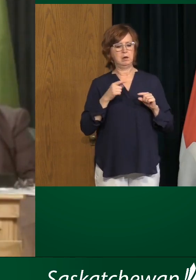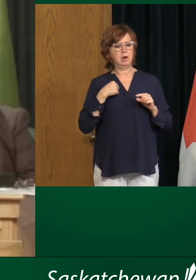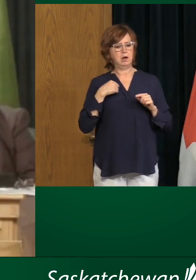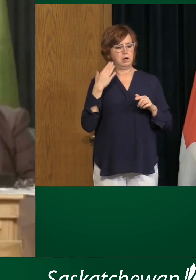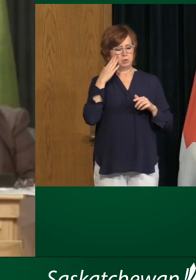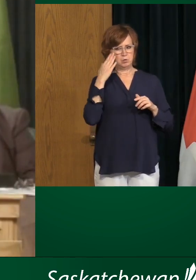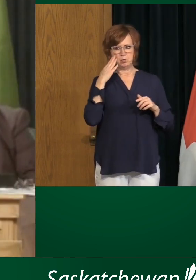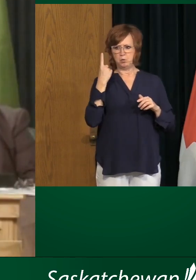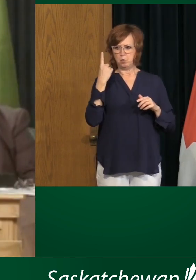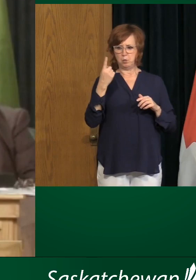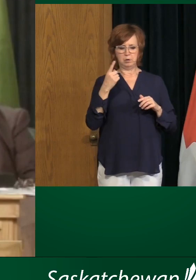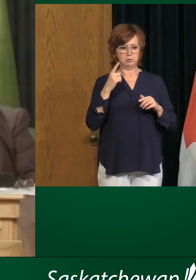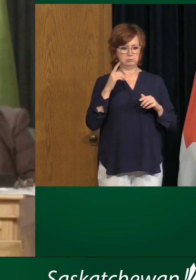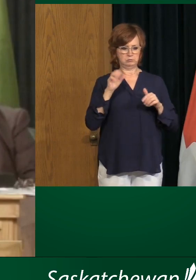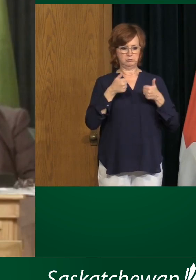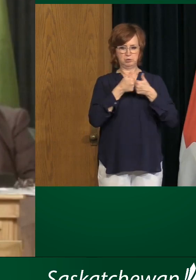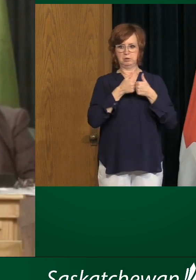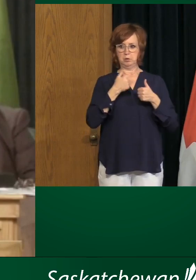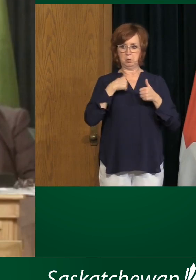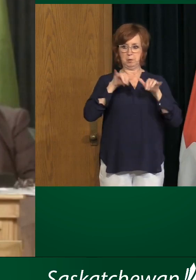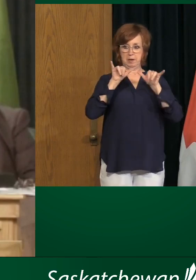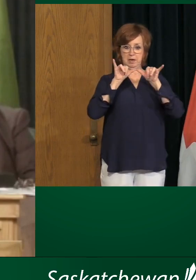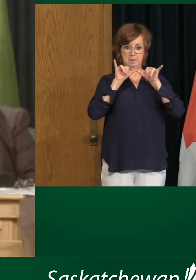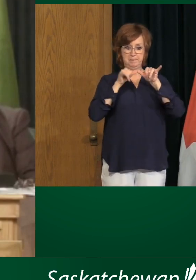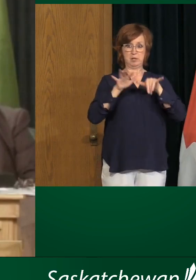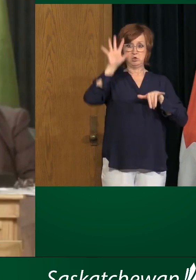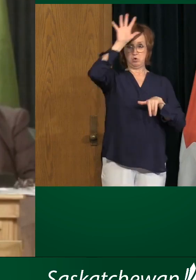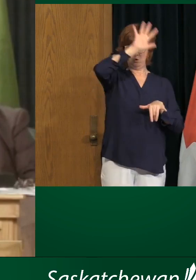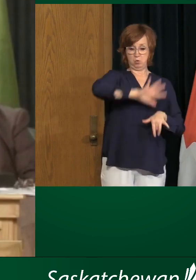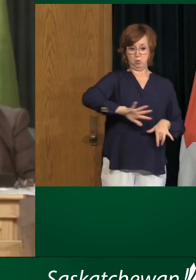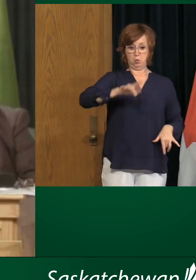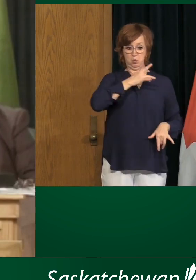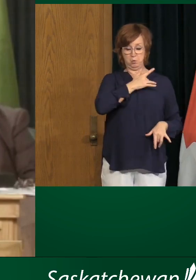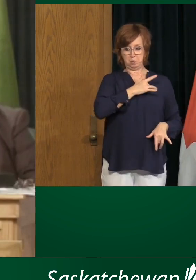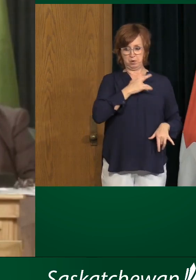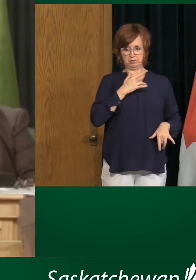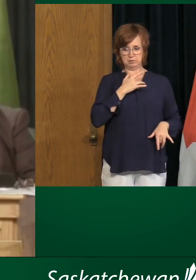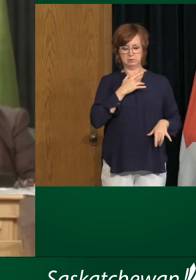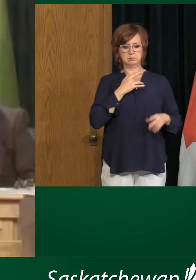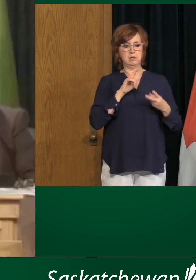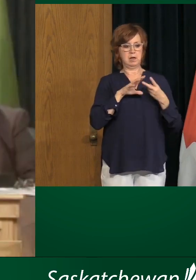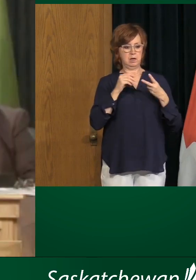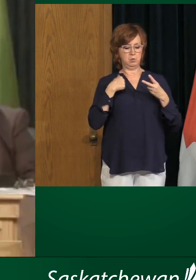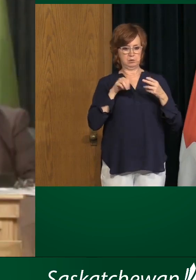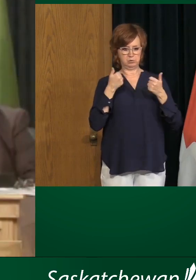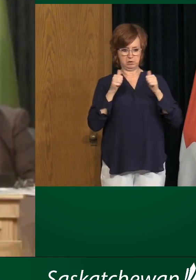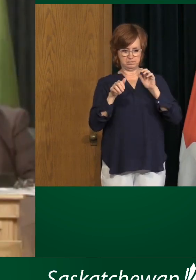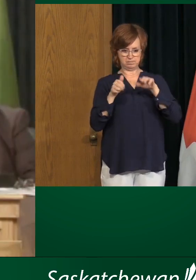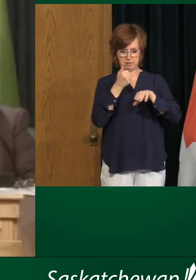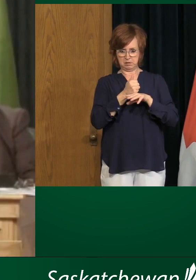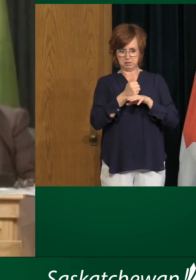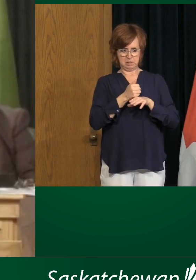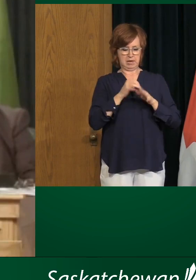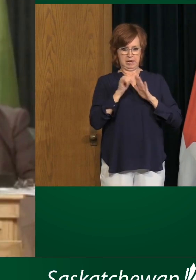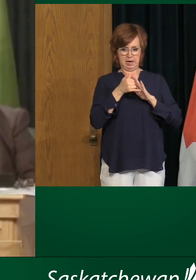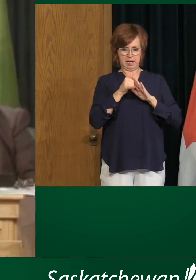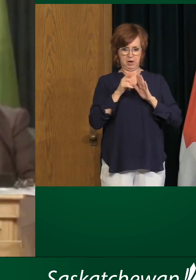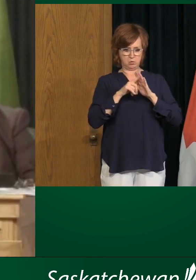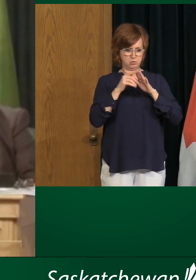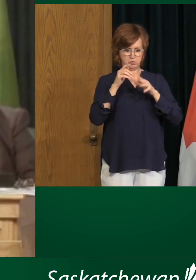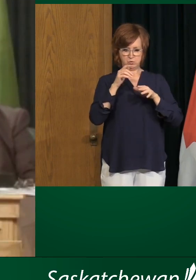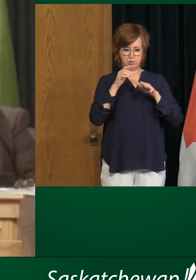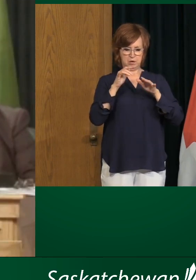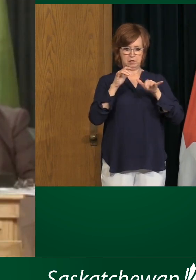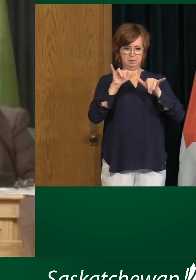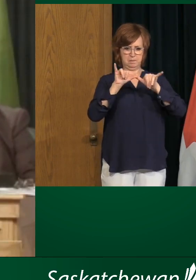the challenges has been is you apply a measure to what you think the adherence to public health measures are, and it's one of the things that determines